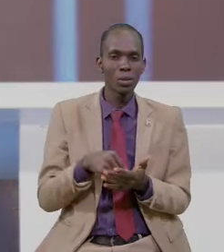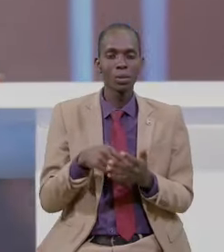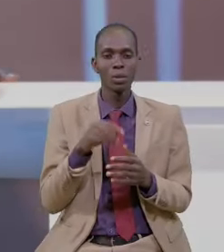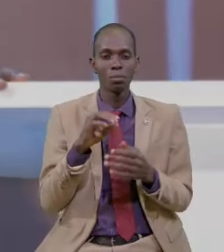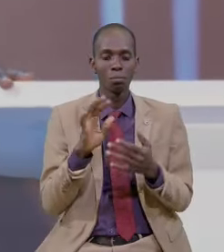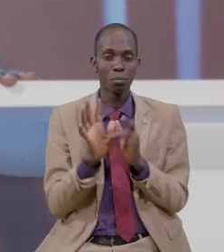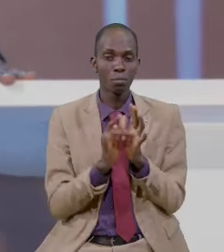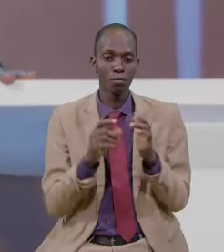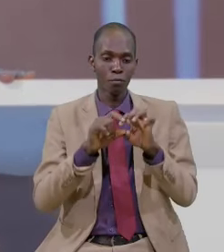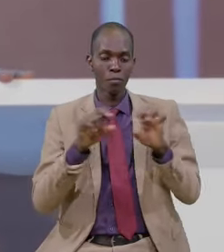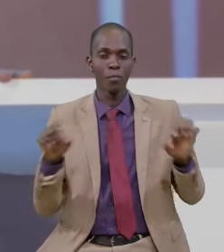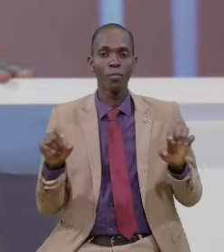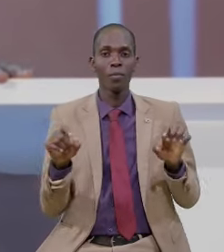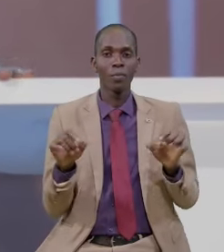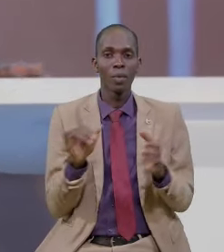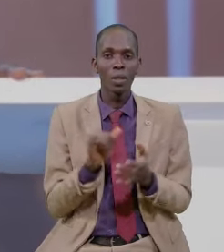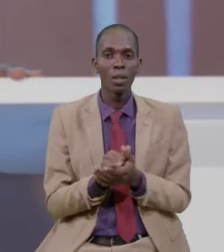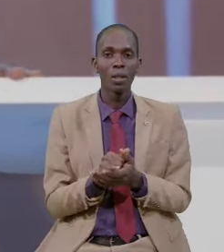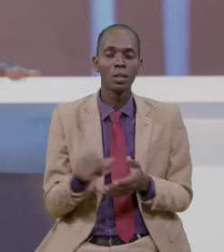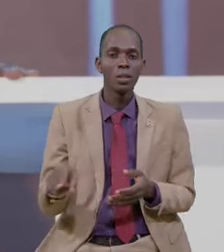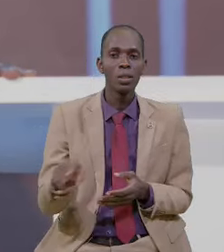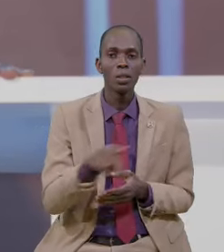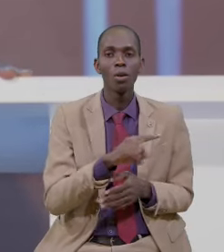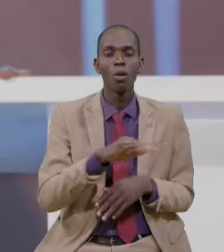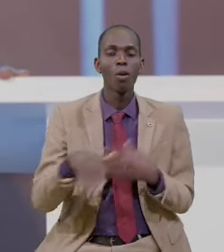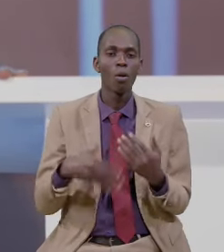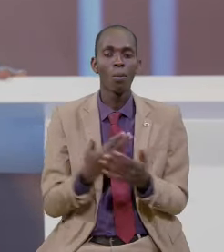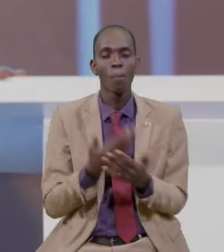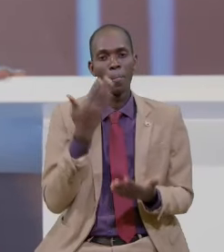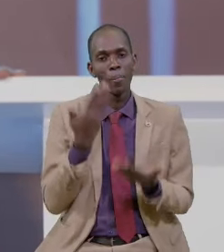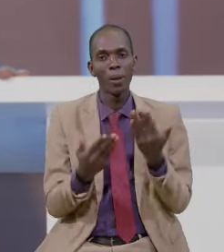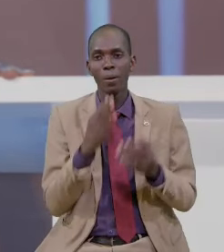they all may be one,